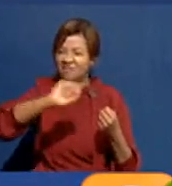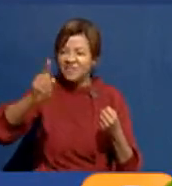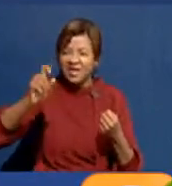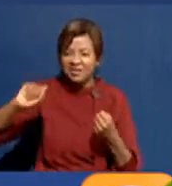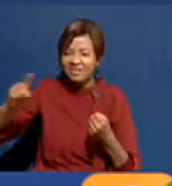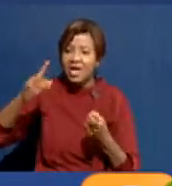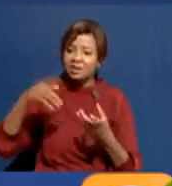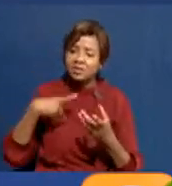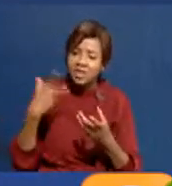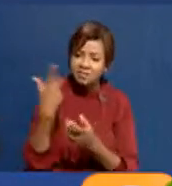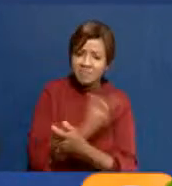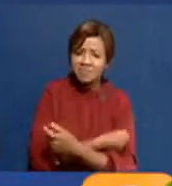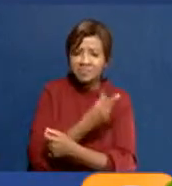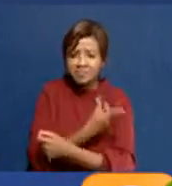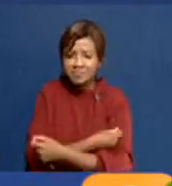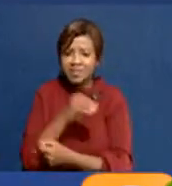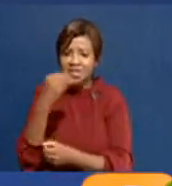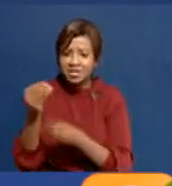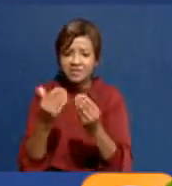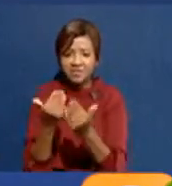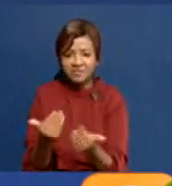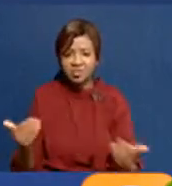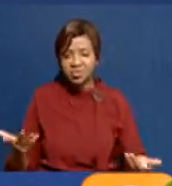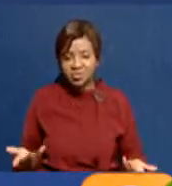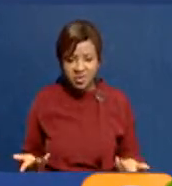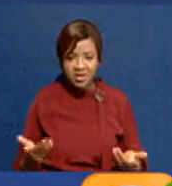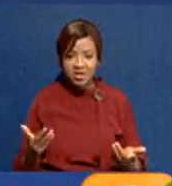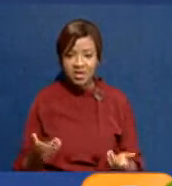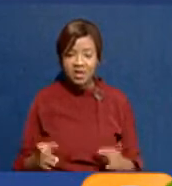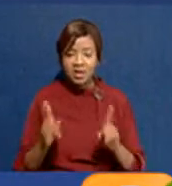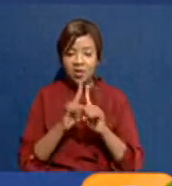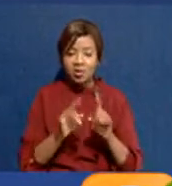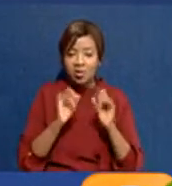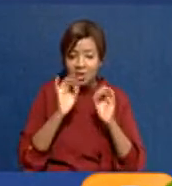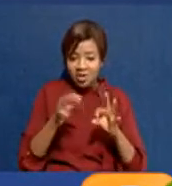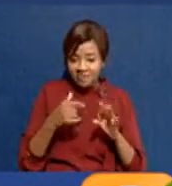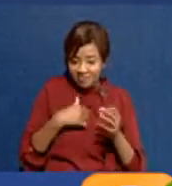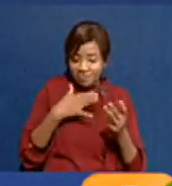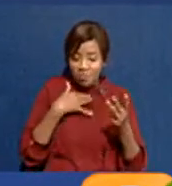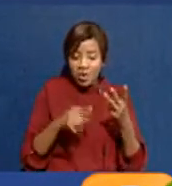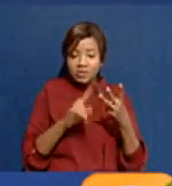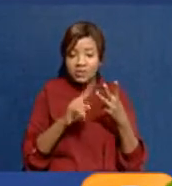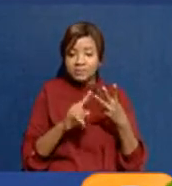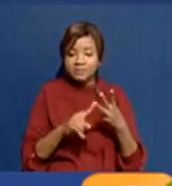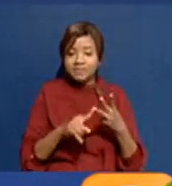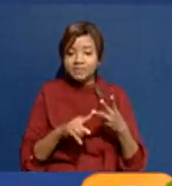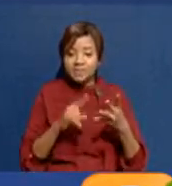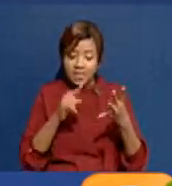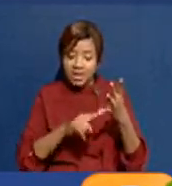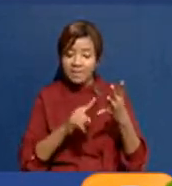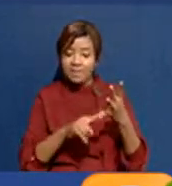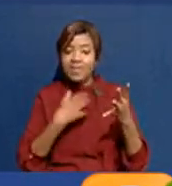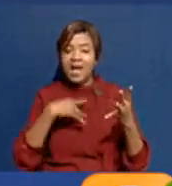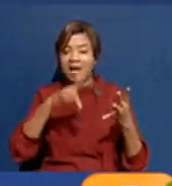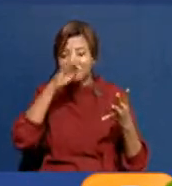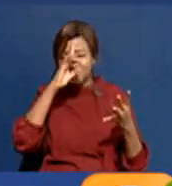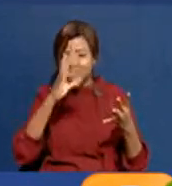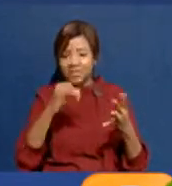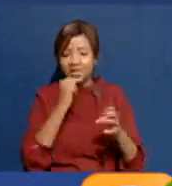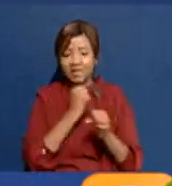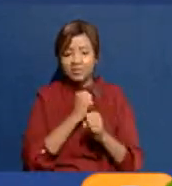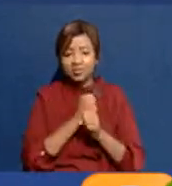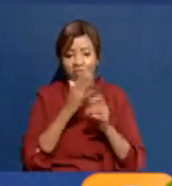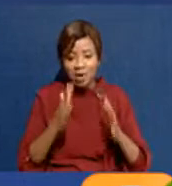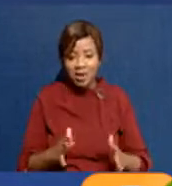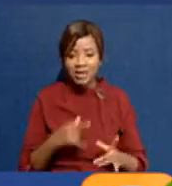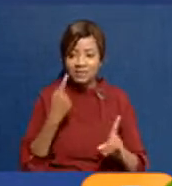security, and have these children vaccinated. If it was also my wish, we have very critical personnel, the ones you've talking about, the